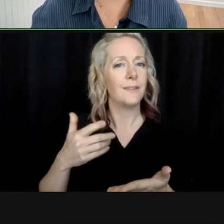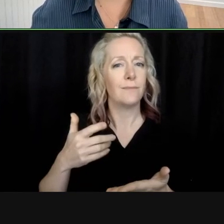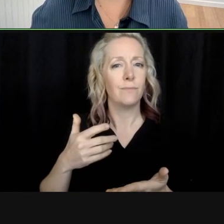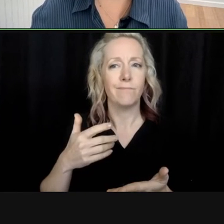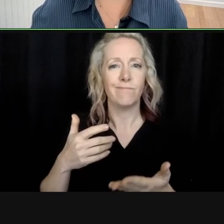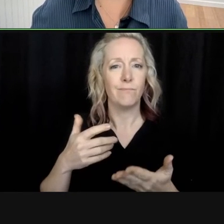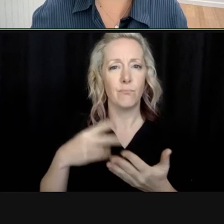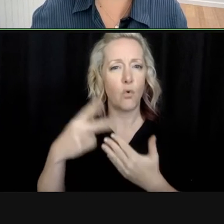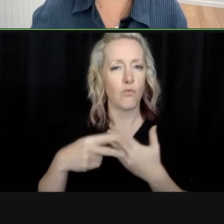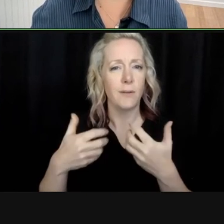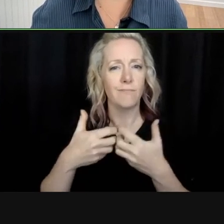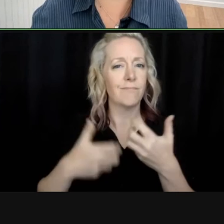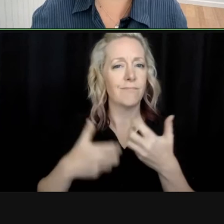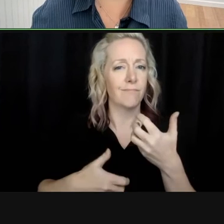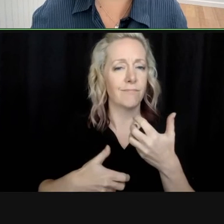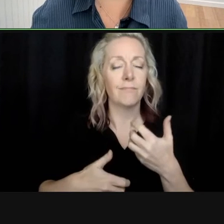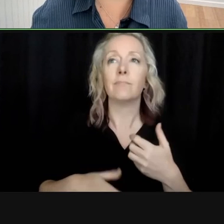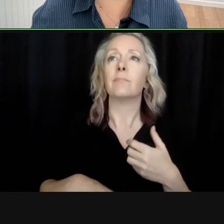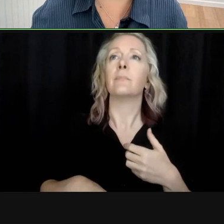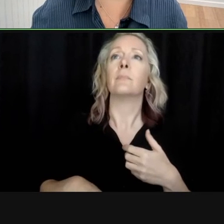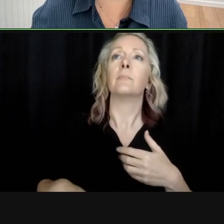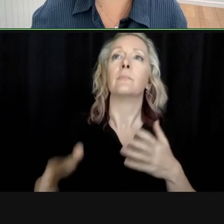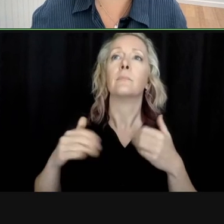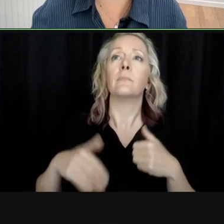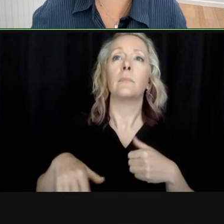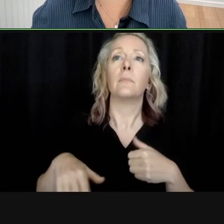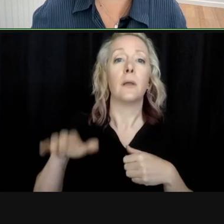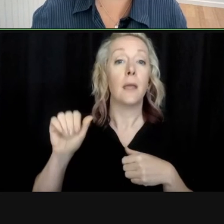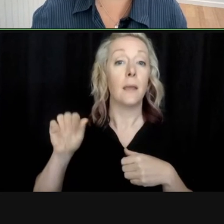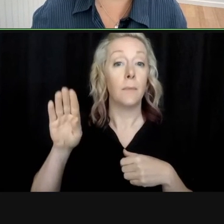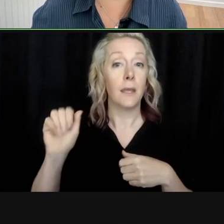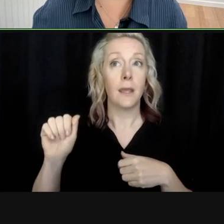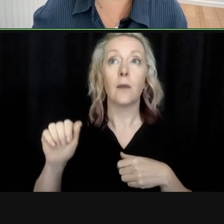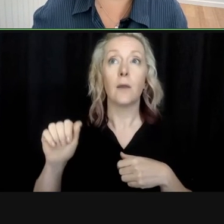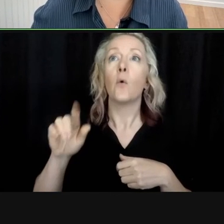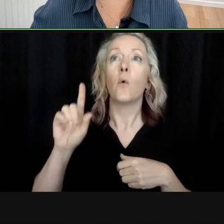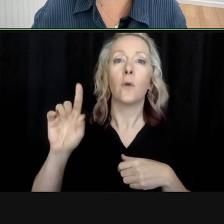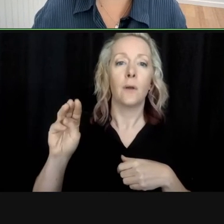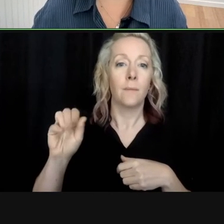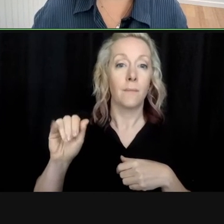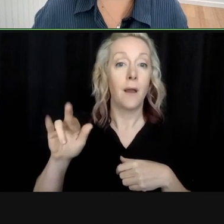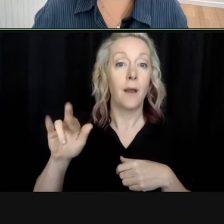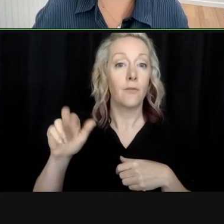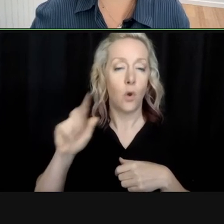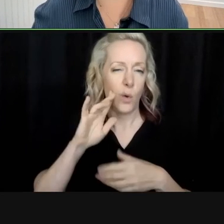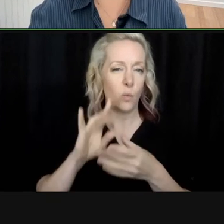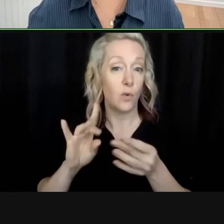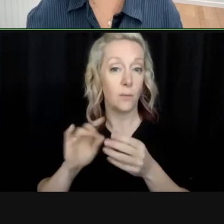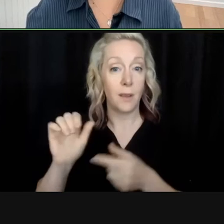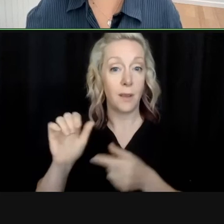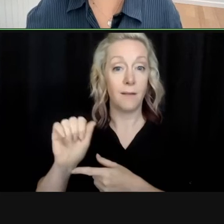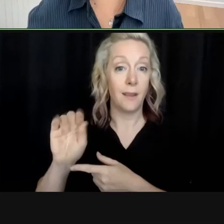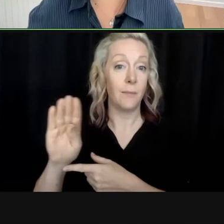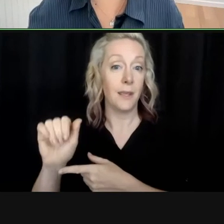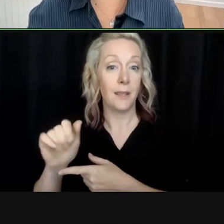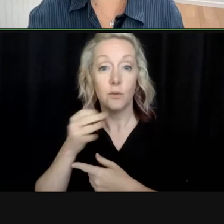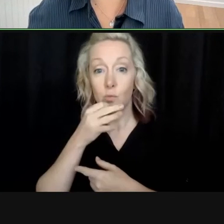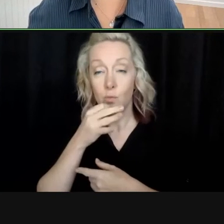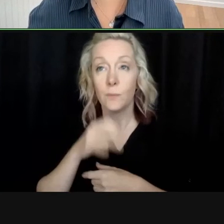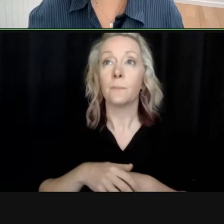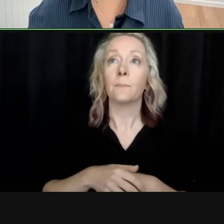part. And the ABA method benefits to charge. Okay, Myra, we're going to talk about ABA. Good,